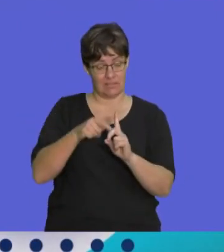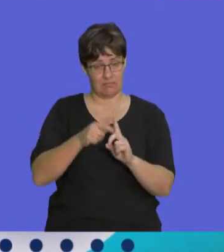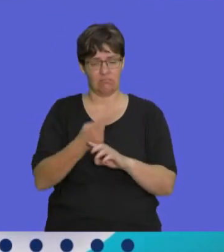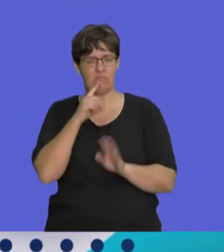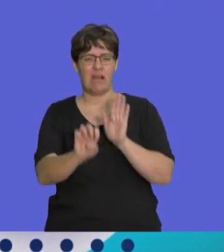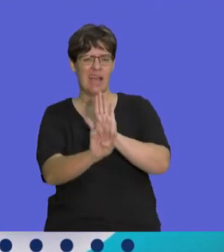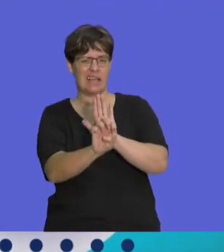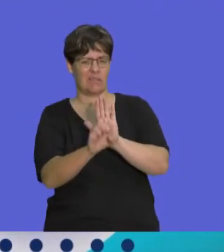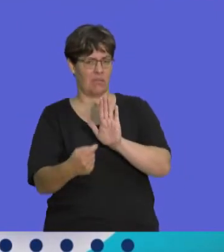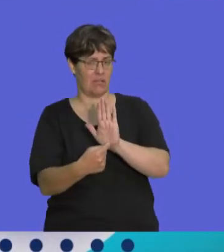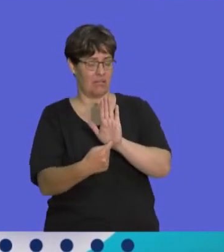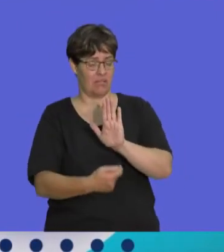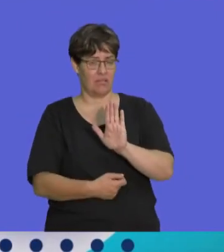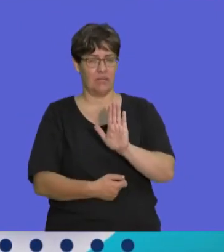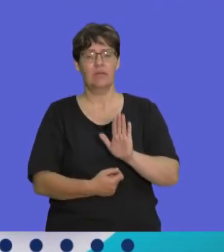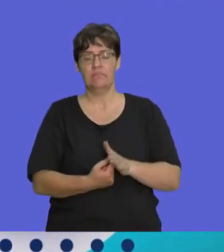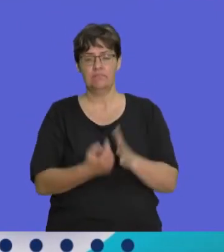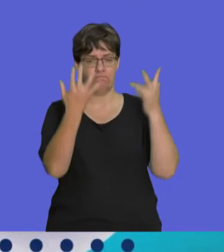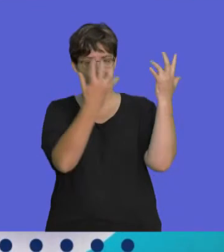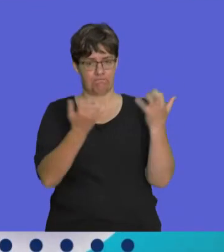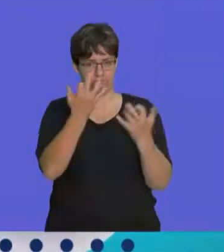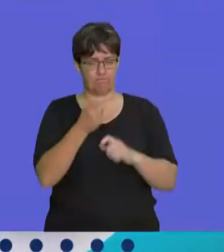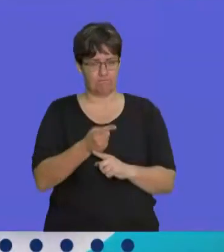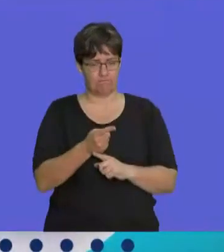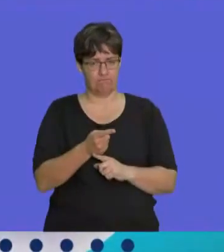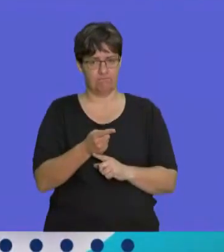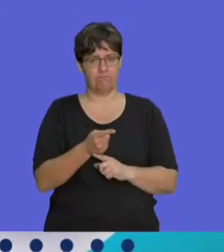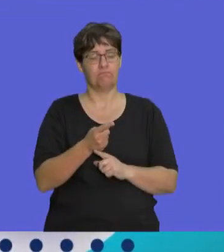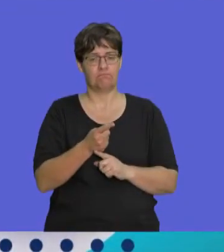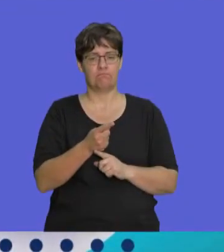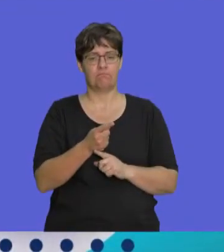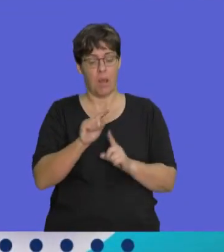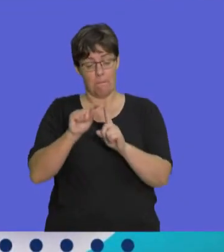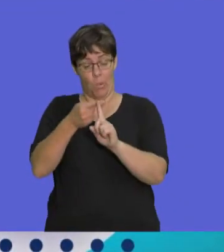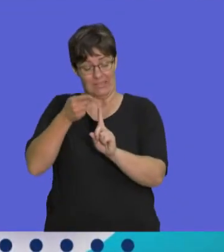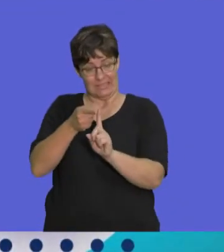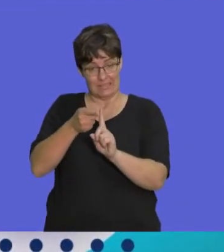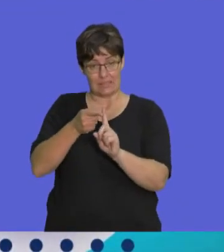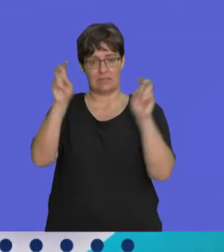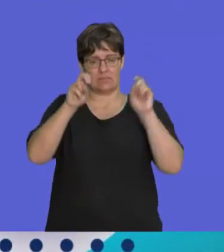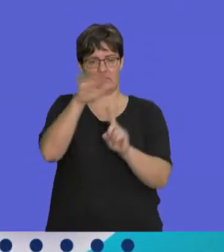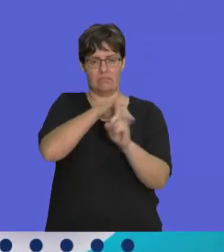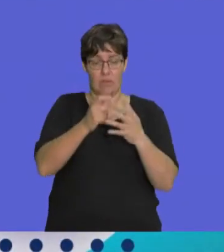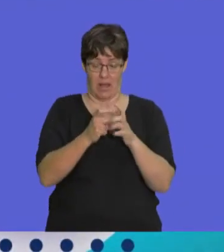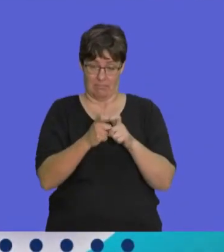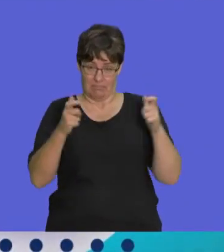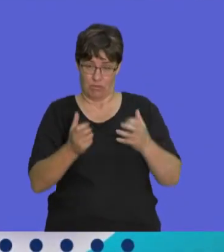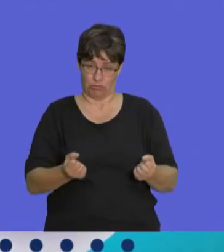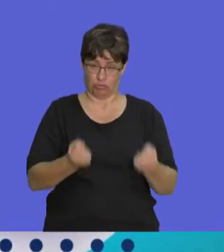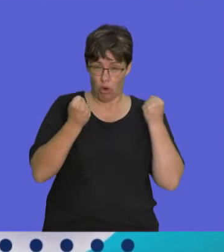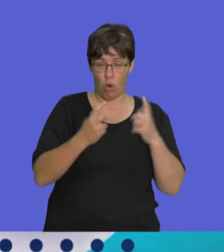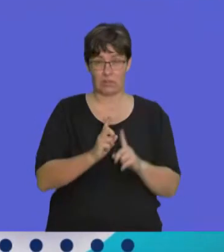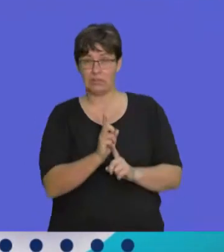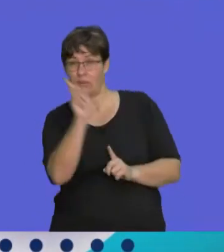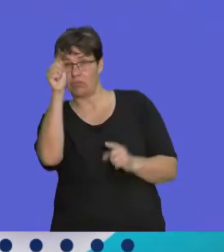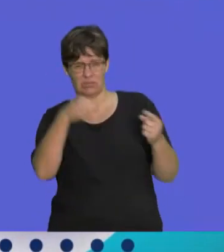example as to how do we do the calculations around electric field at a point in terms of magnitude and direction. Why